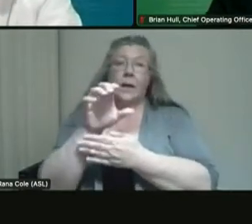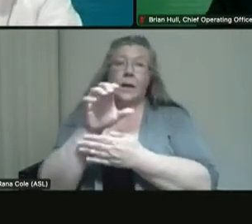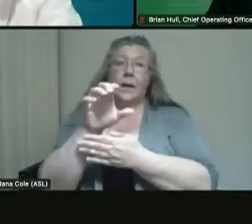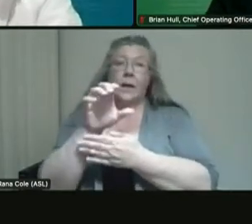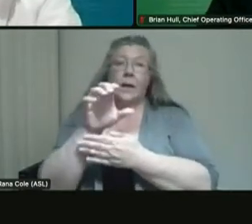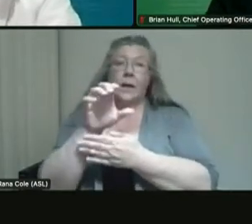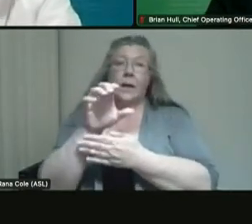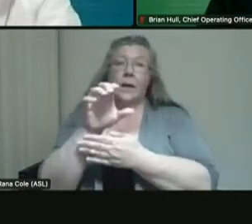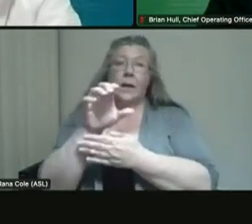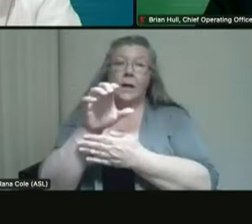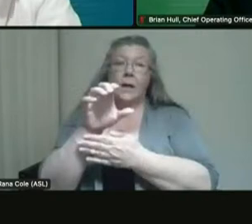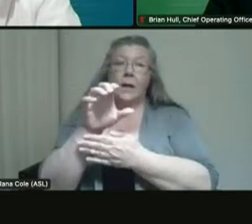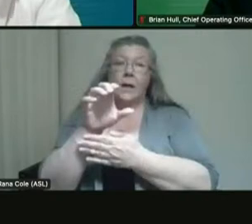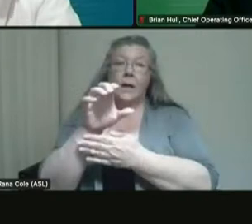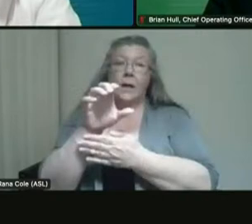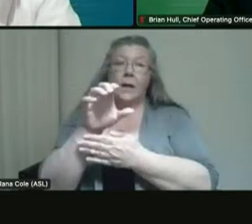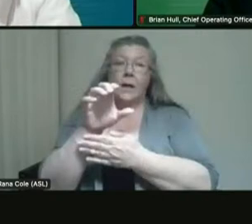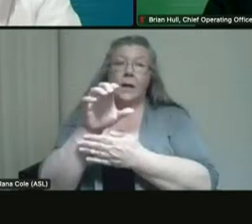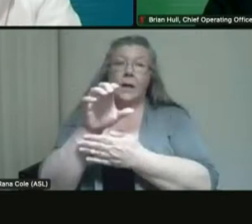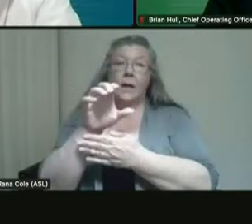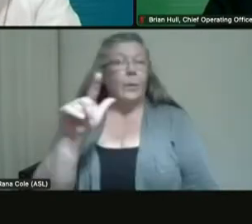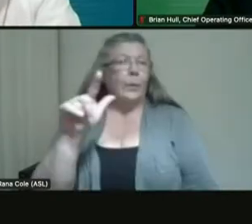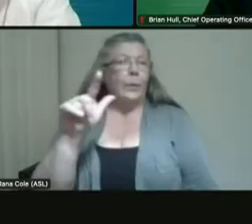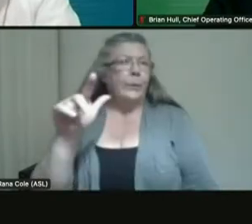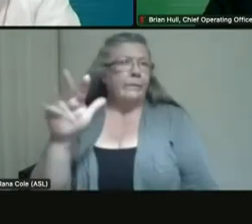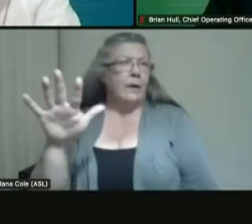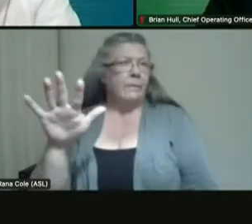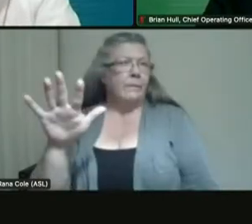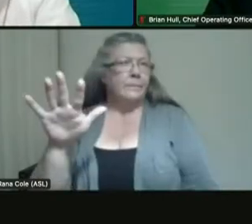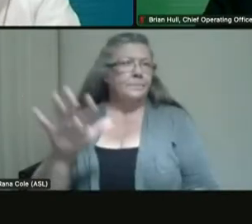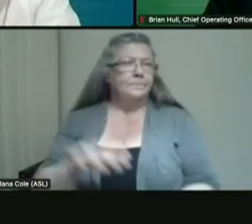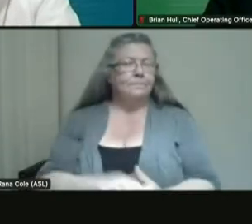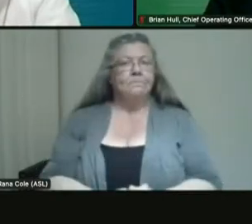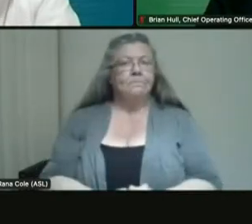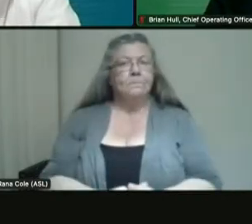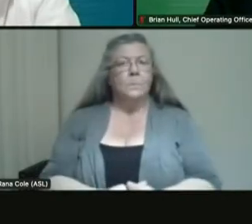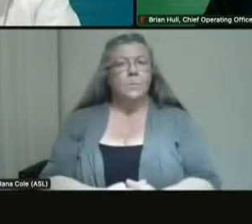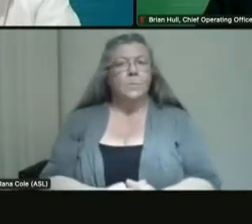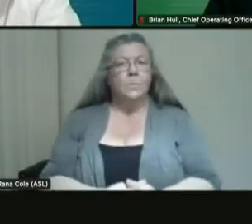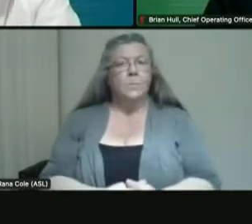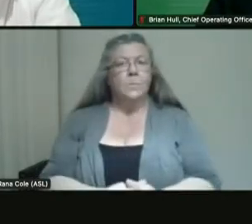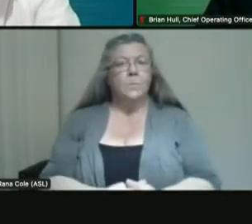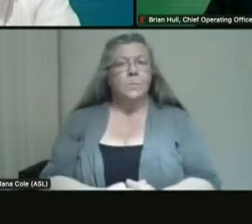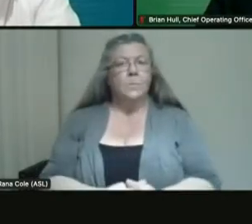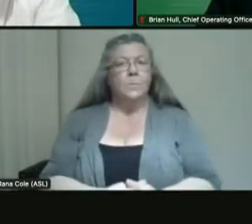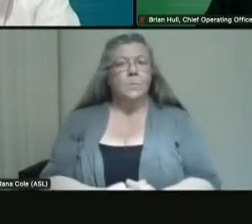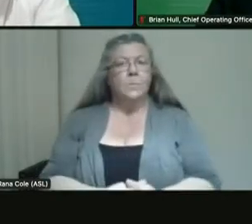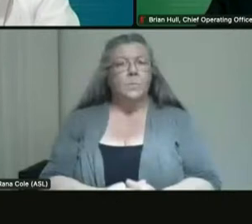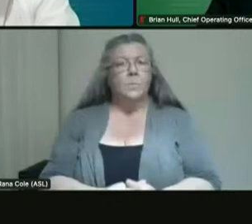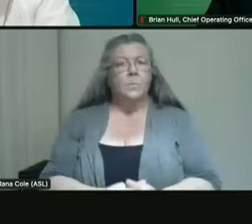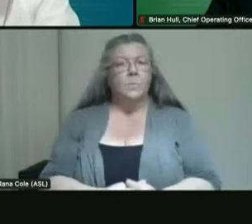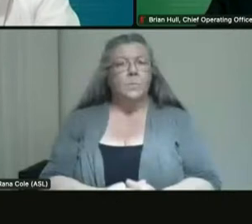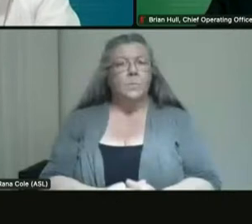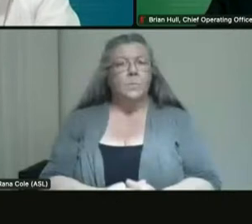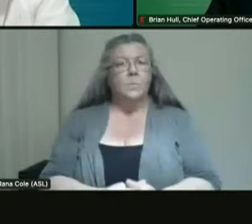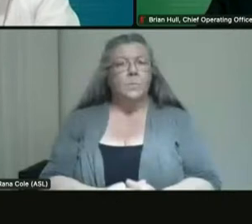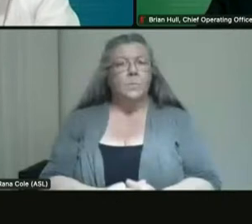Thank you. I don't know if we have Mr. Adams on the line. If he is here, I'll ask him to come forward. But I am going to say, we've got to release the